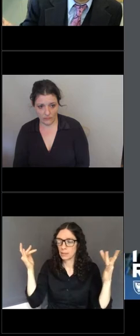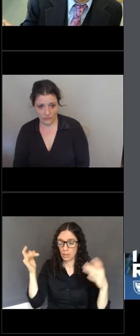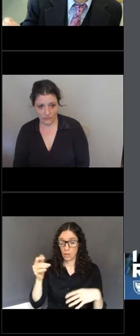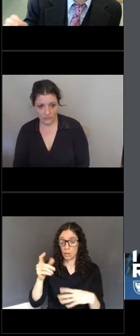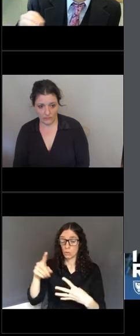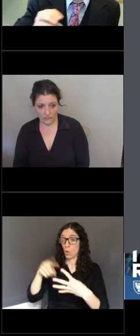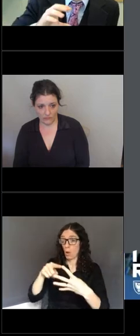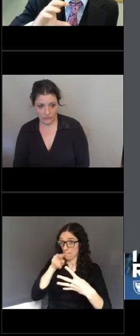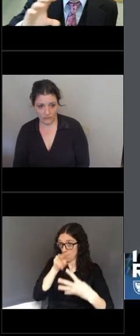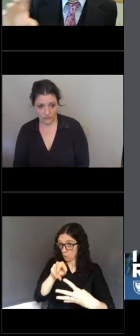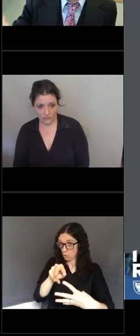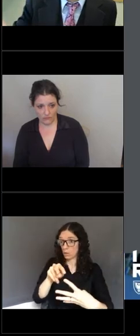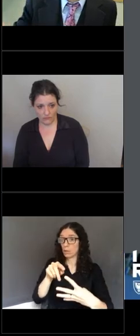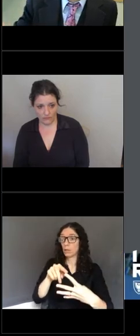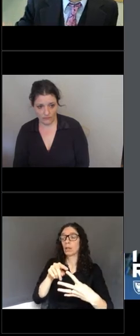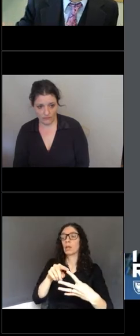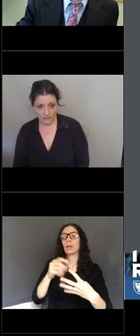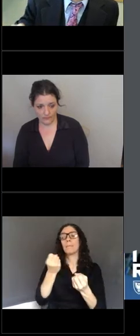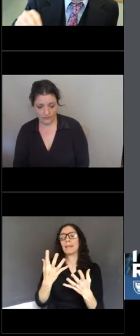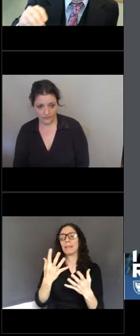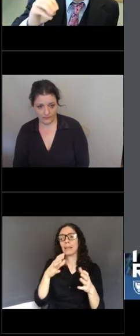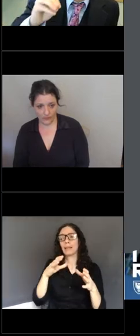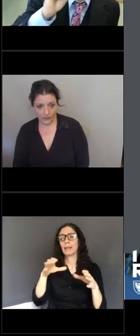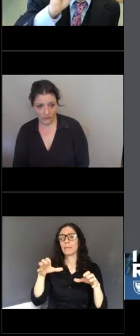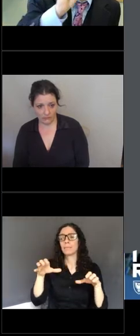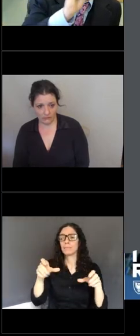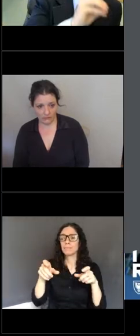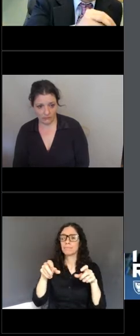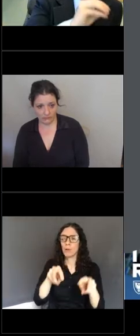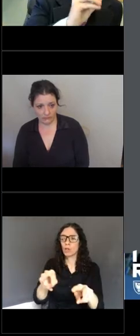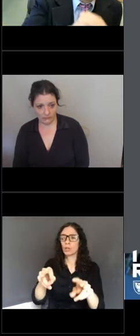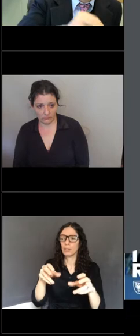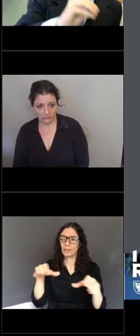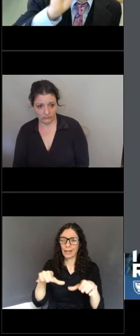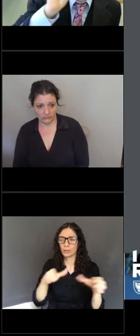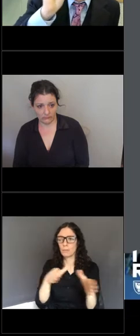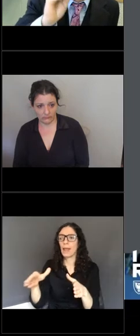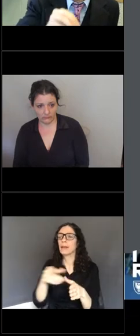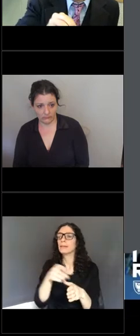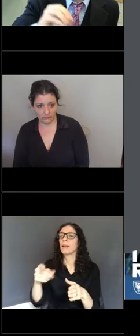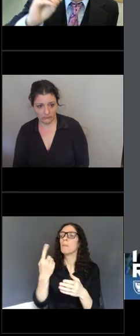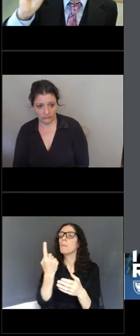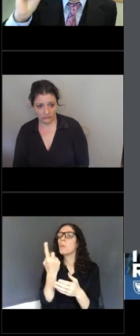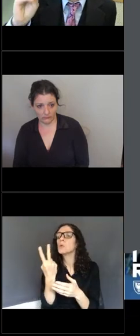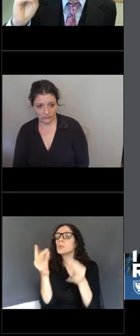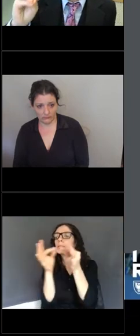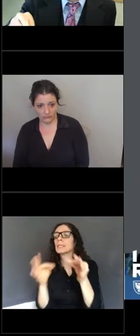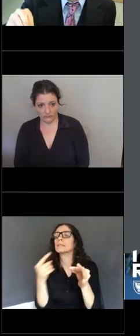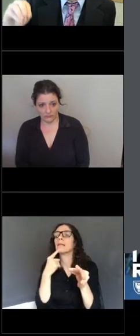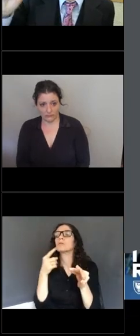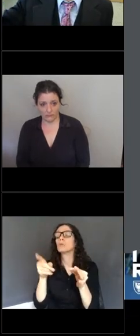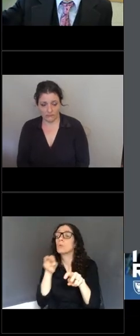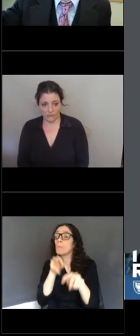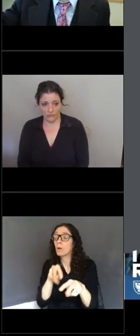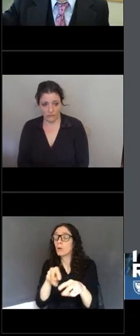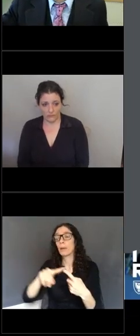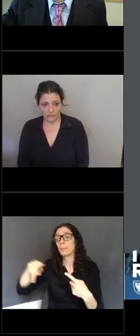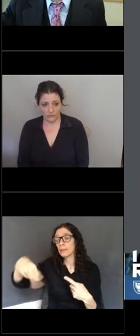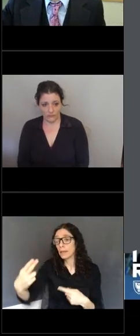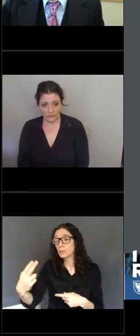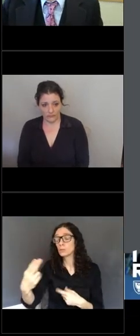of the management plans, it would be one or two sentences that would be, you are to monitor pH, surface sea